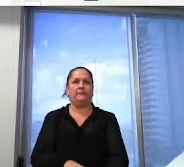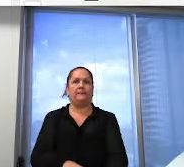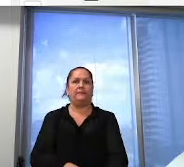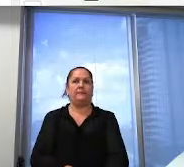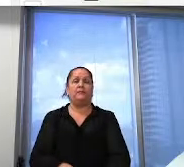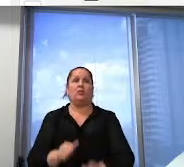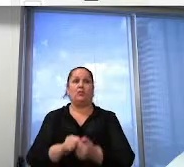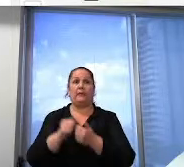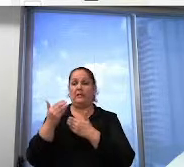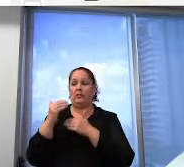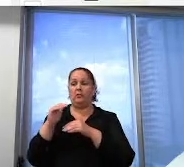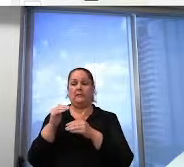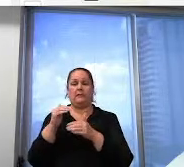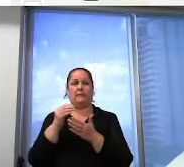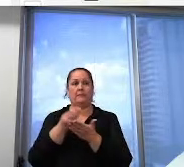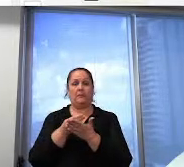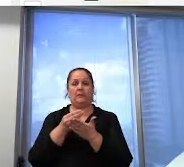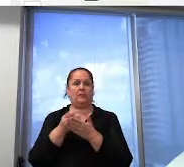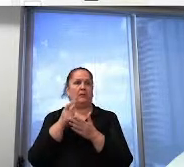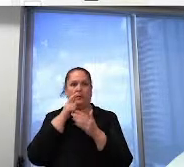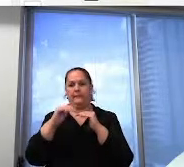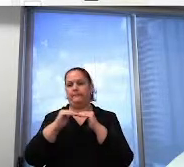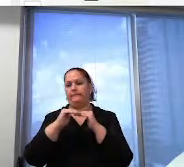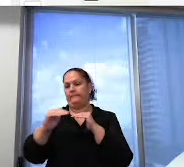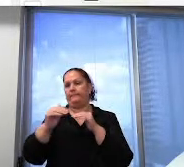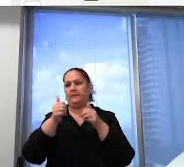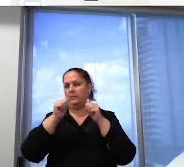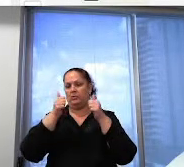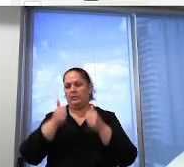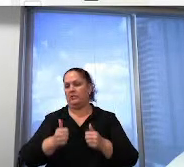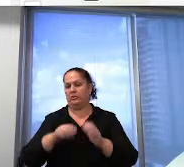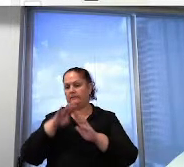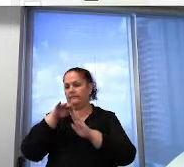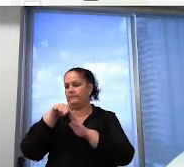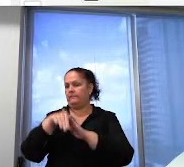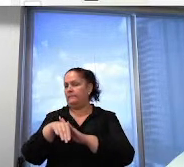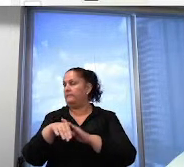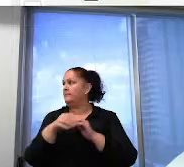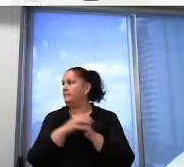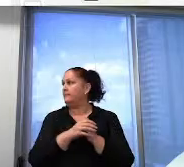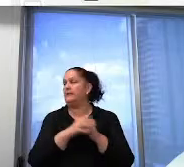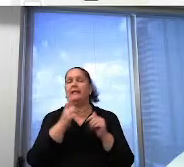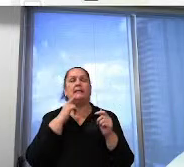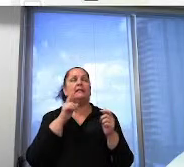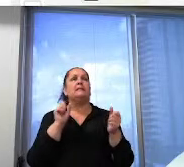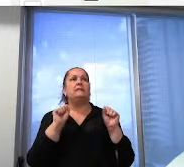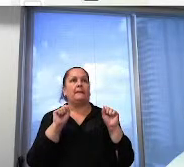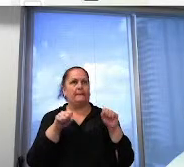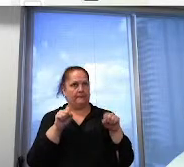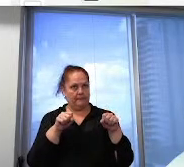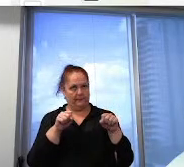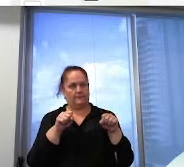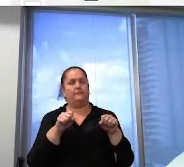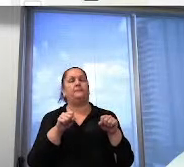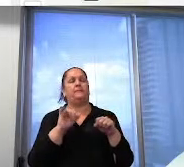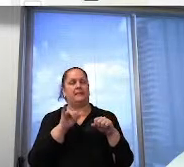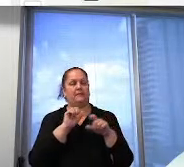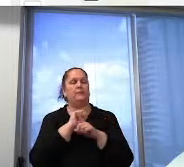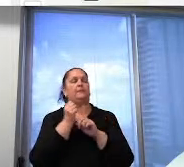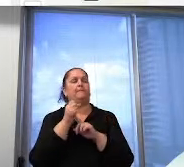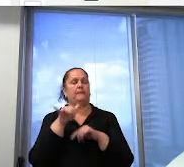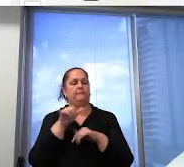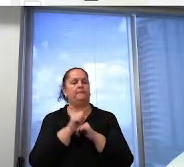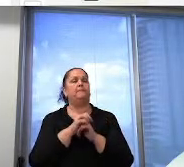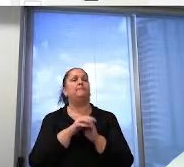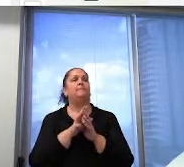So with the constrained budget, we would remain in a state of degradation. There is a possibility that that will be